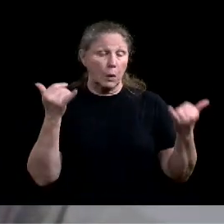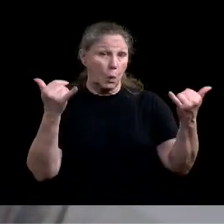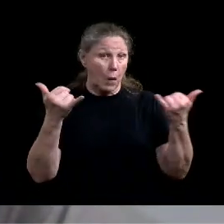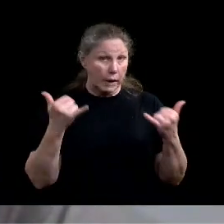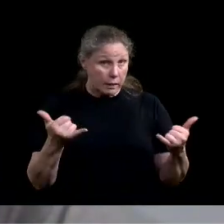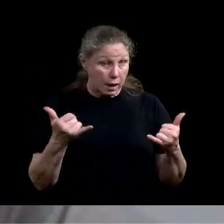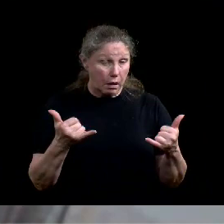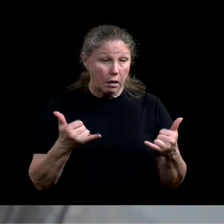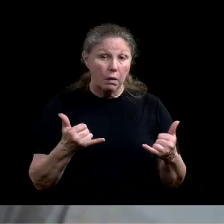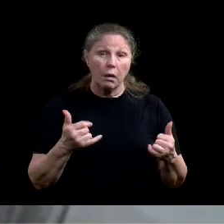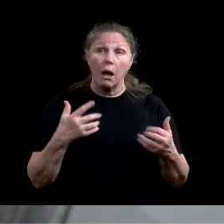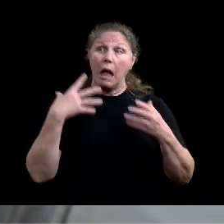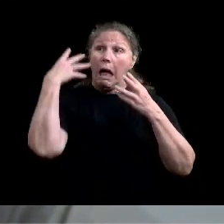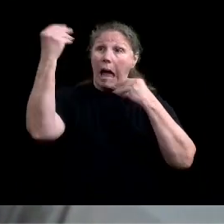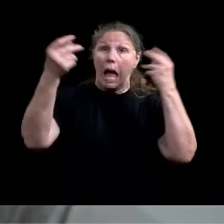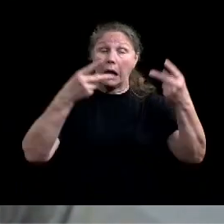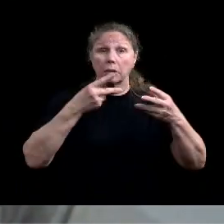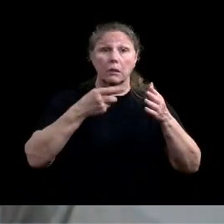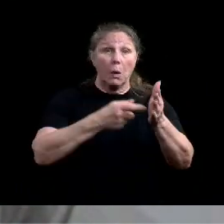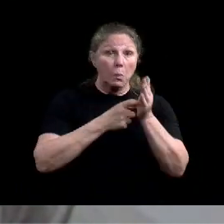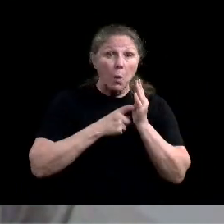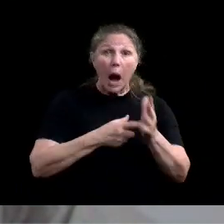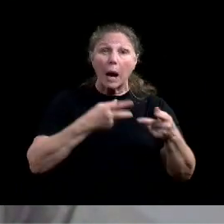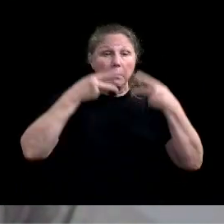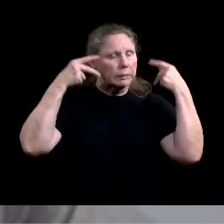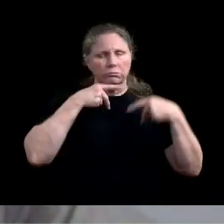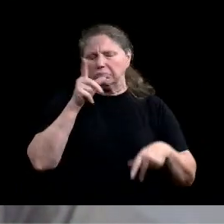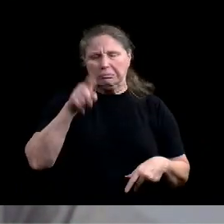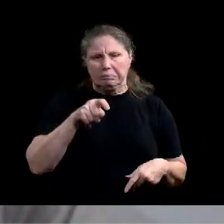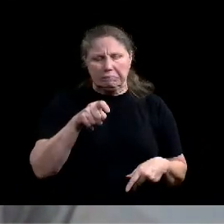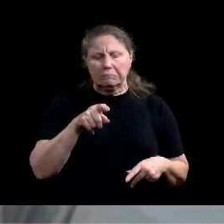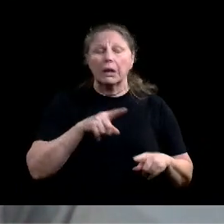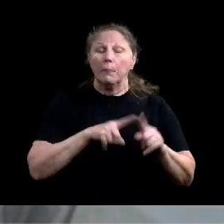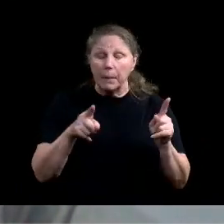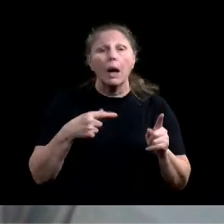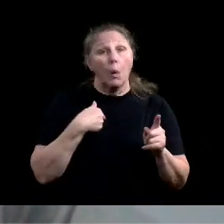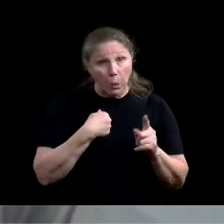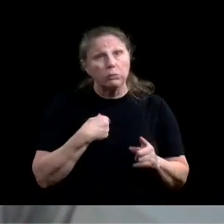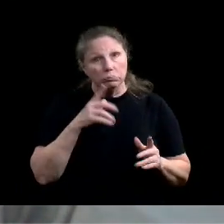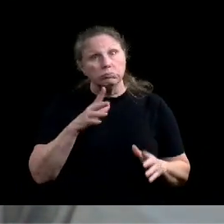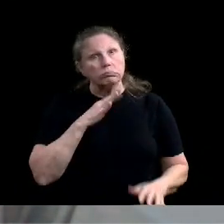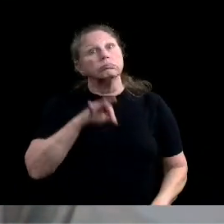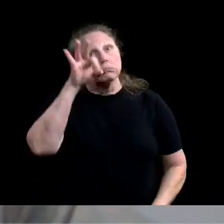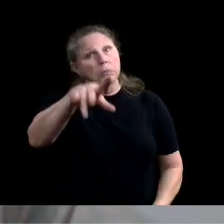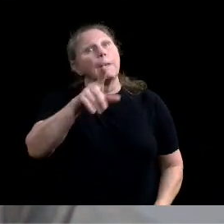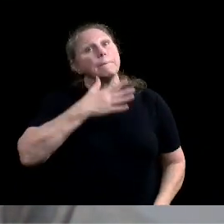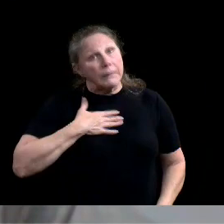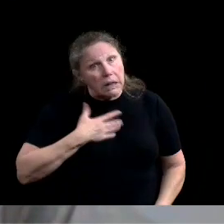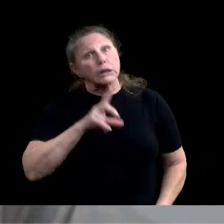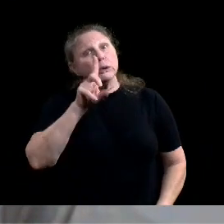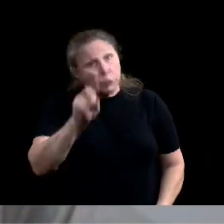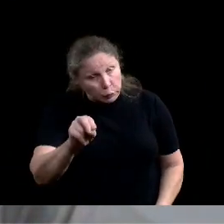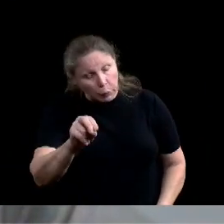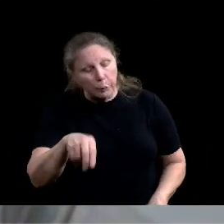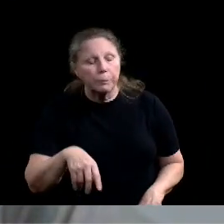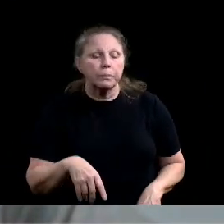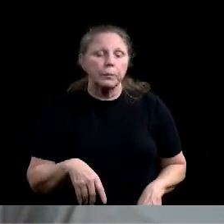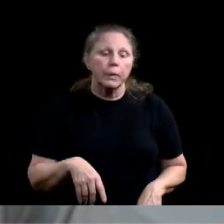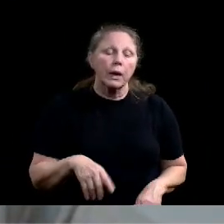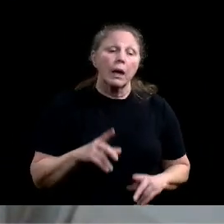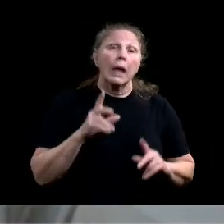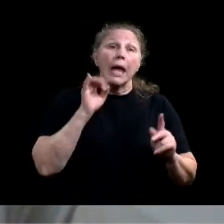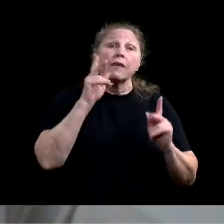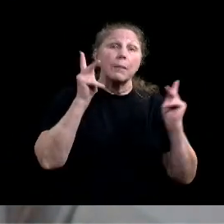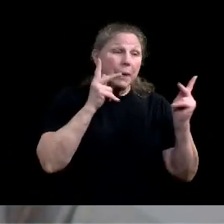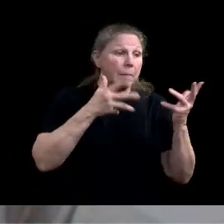it if you're going to be in an area where there's a high concentration of people or people from outside your family group